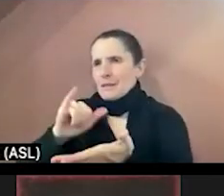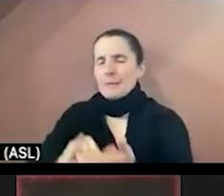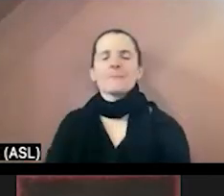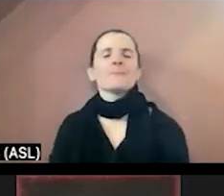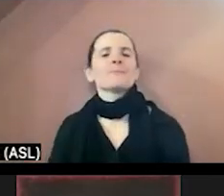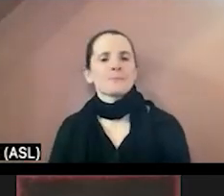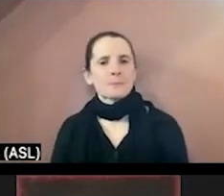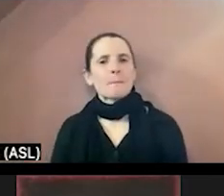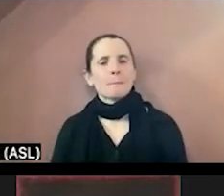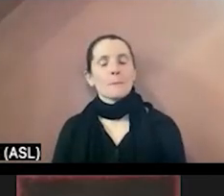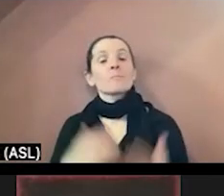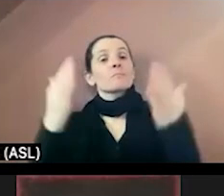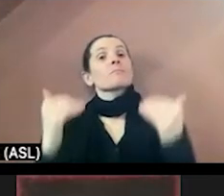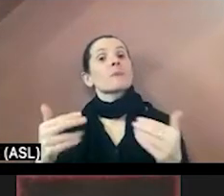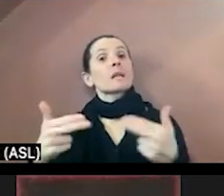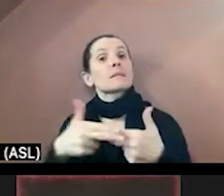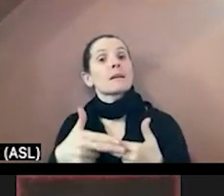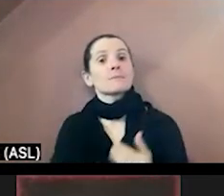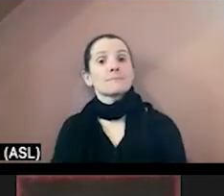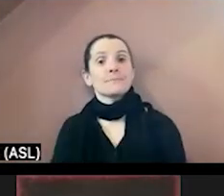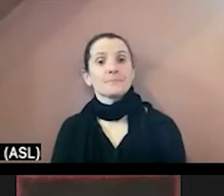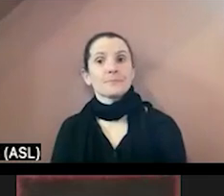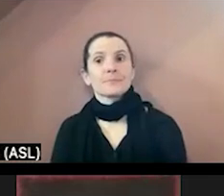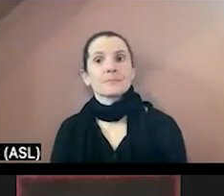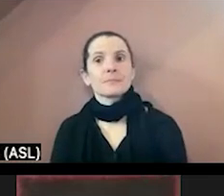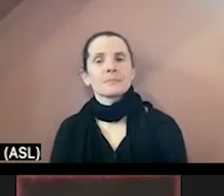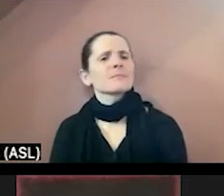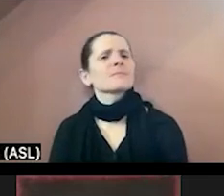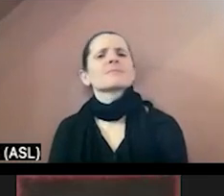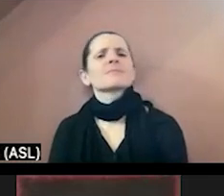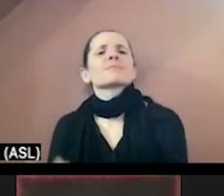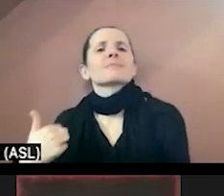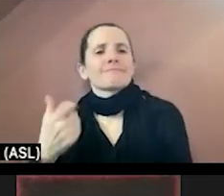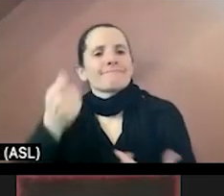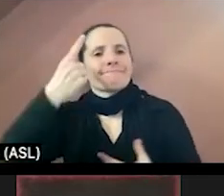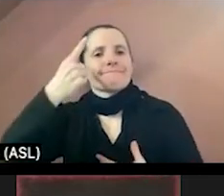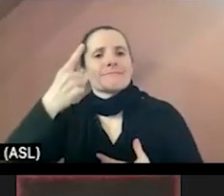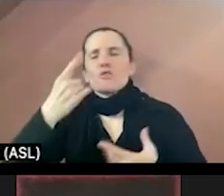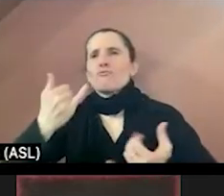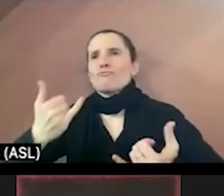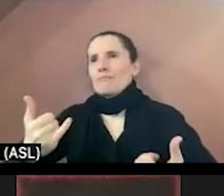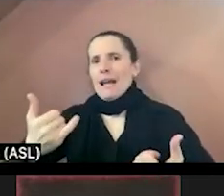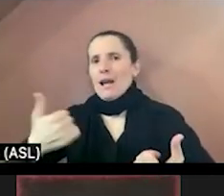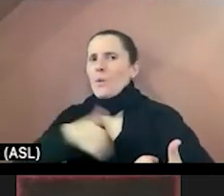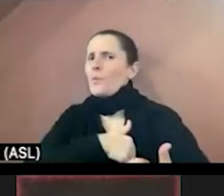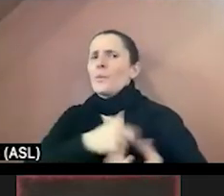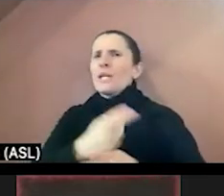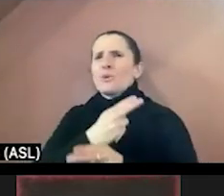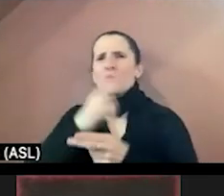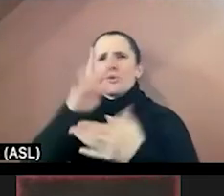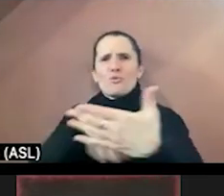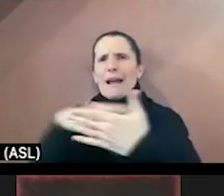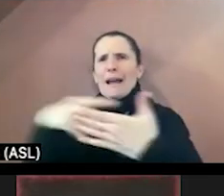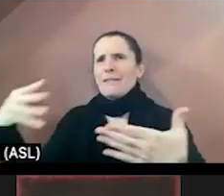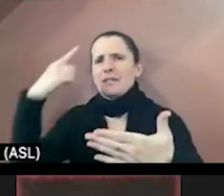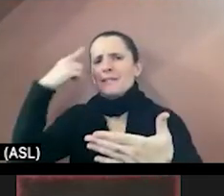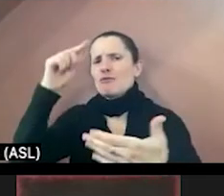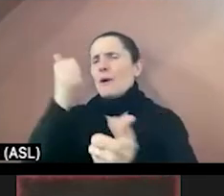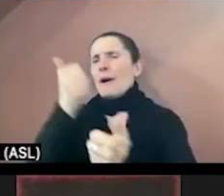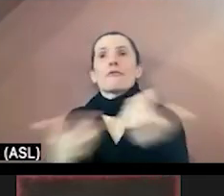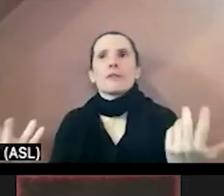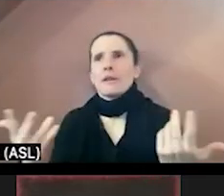graphs, next slide, for everything, literally everything today, from like social